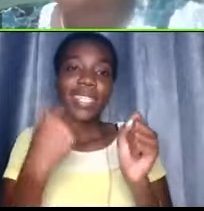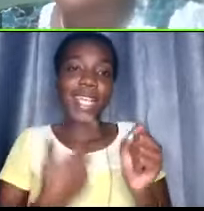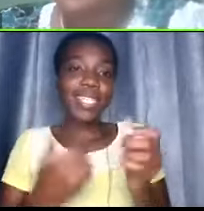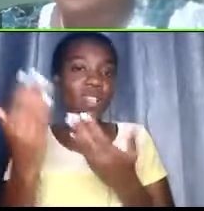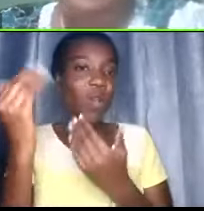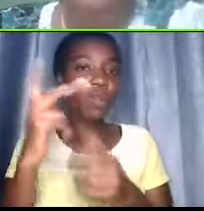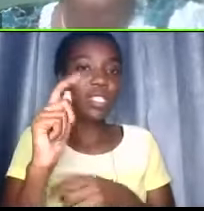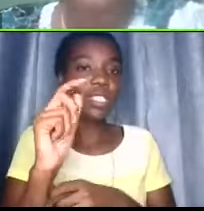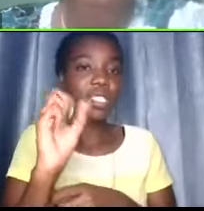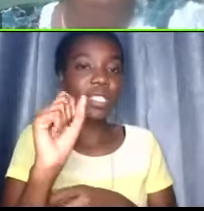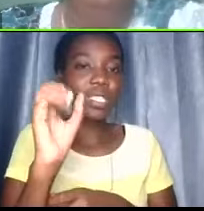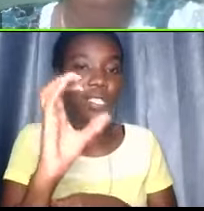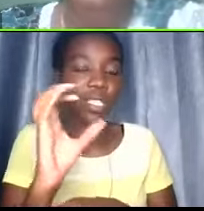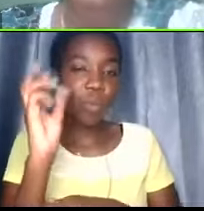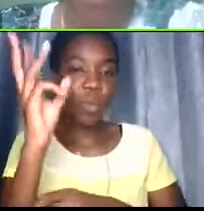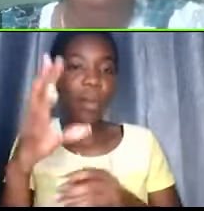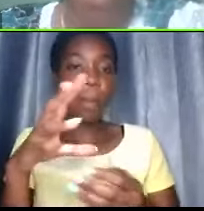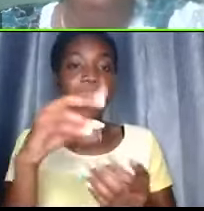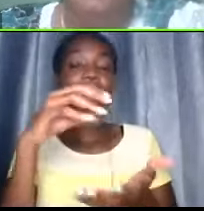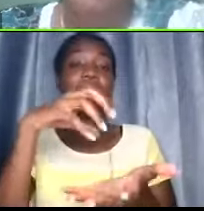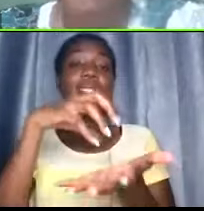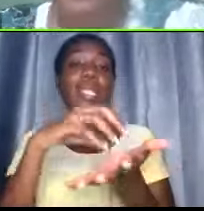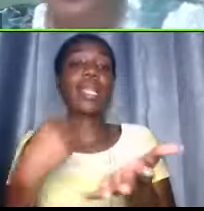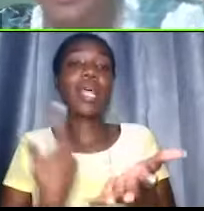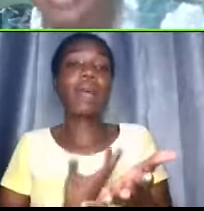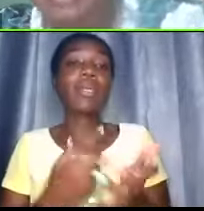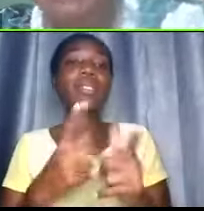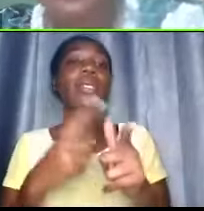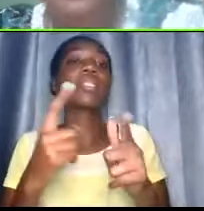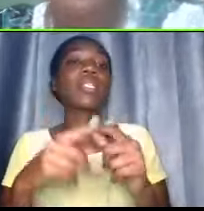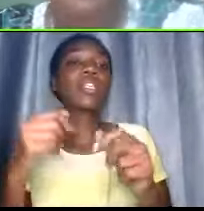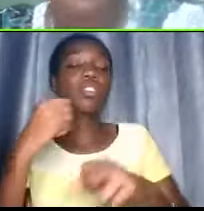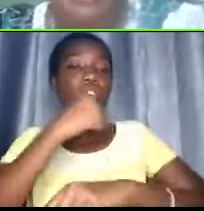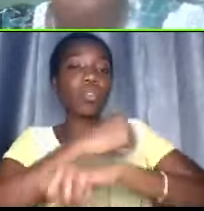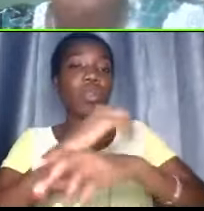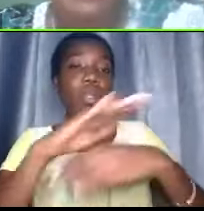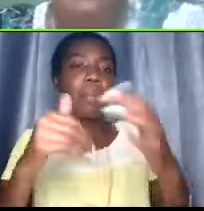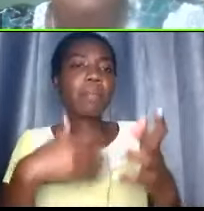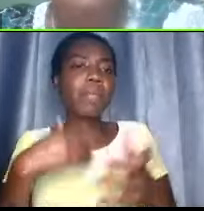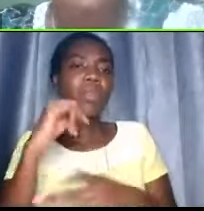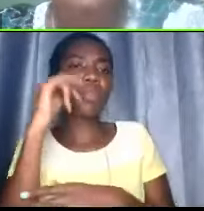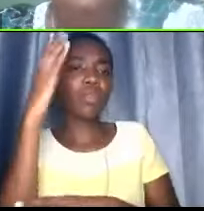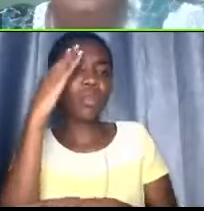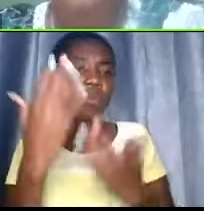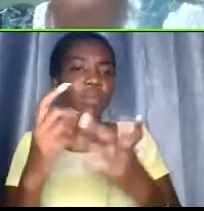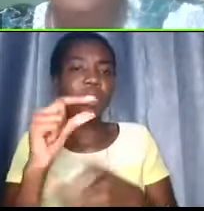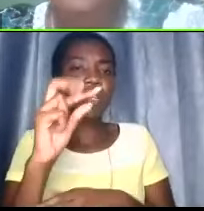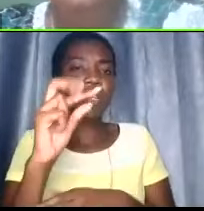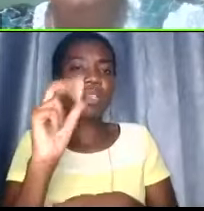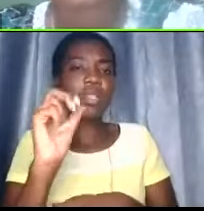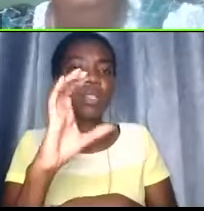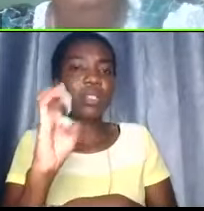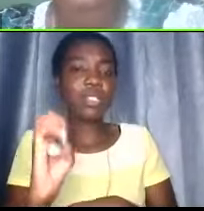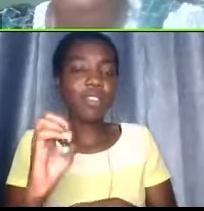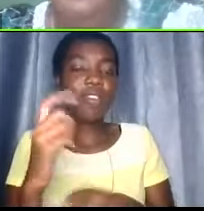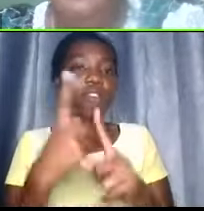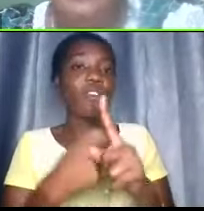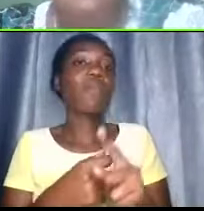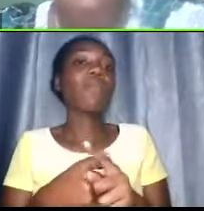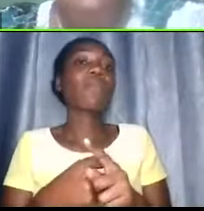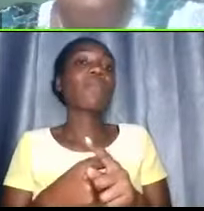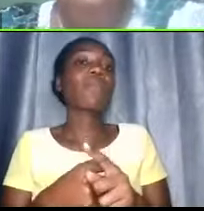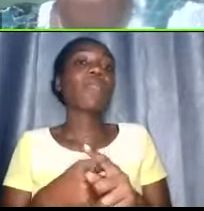up our stand so that every school may have. I don't know whether Grace was able to come. Grace from KICD was supposed to be